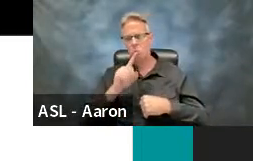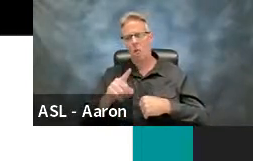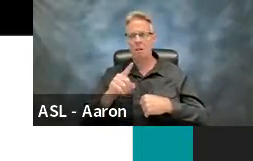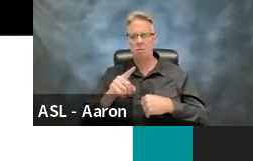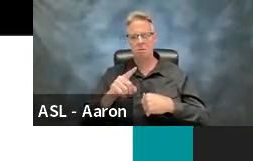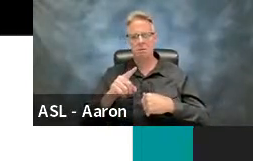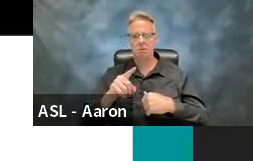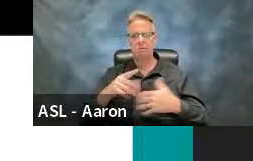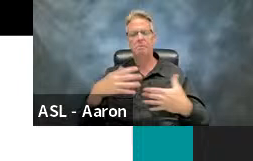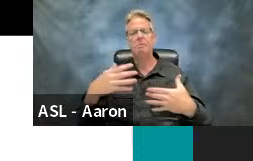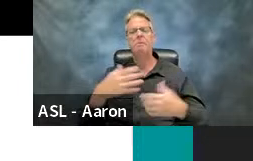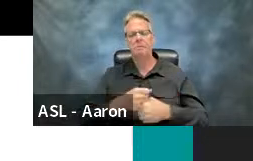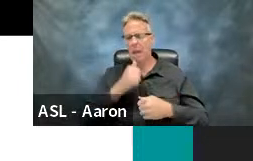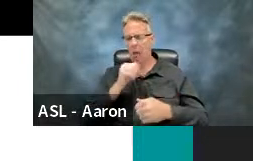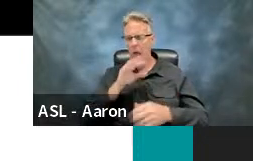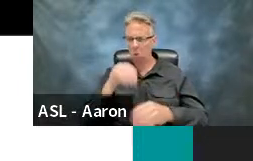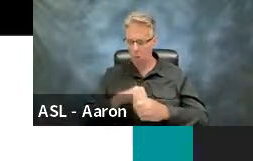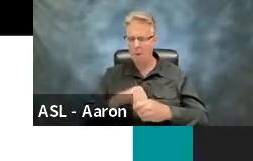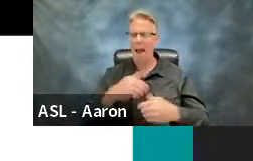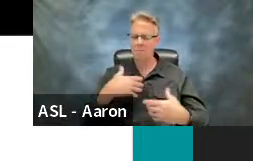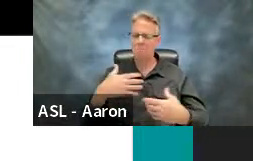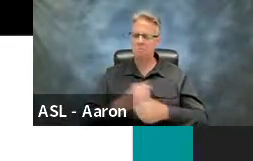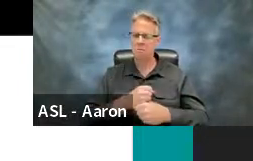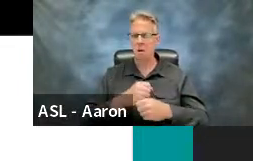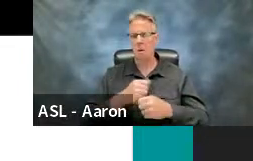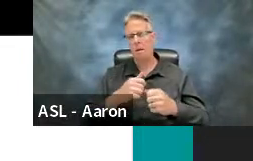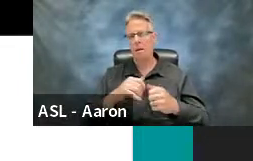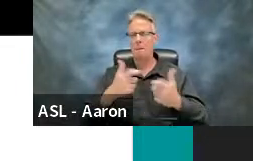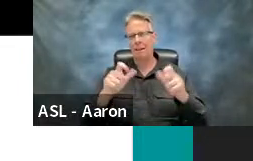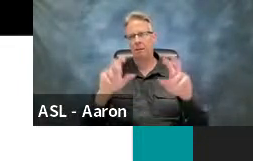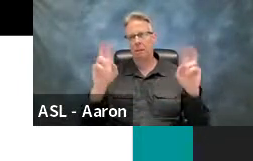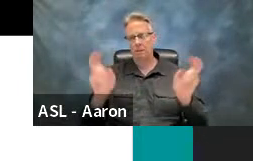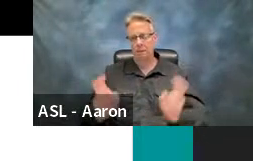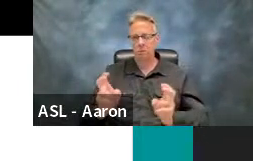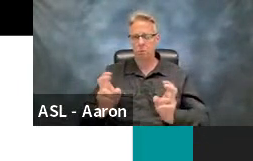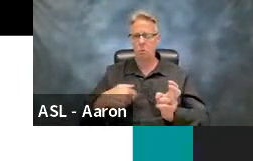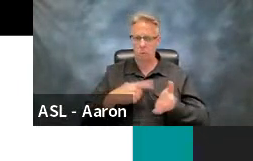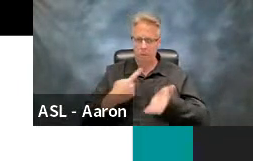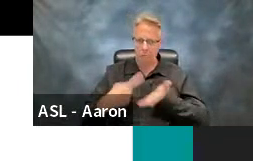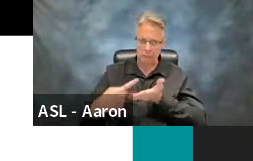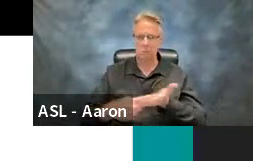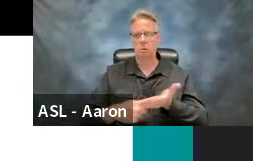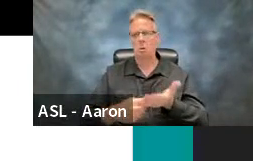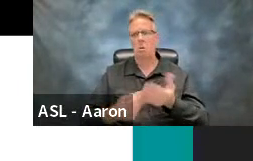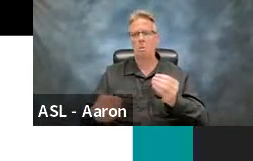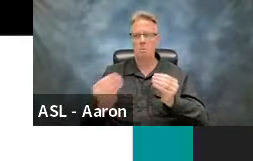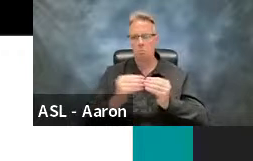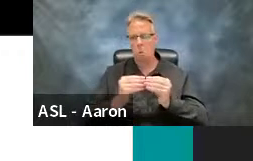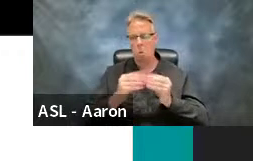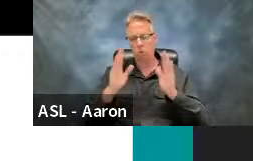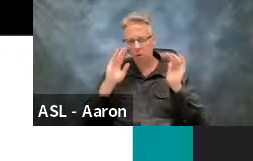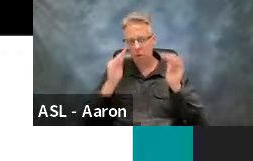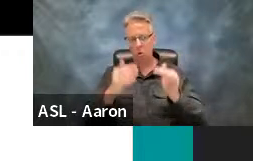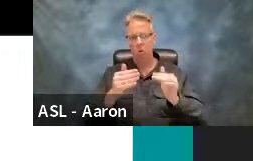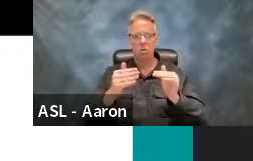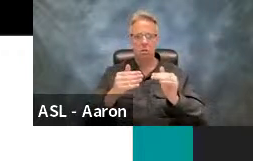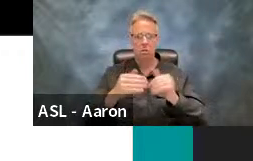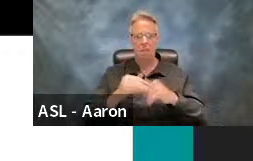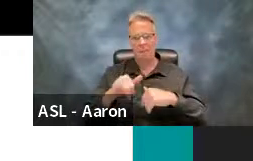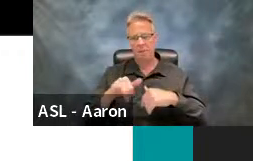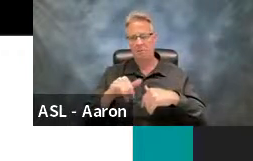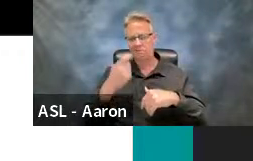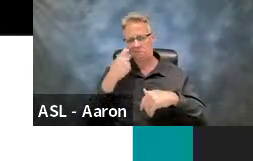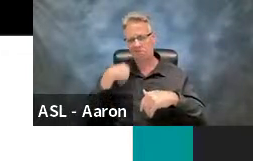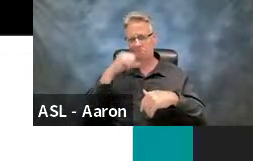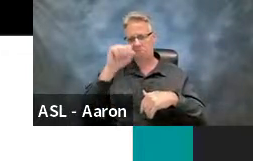a snapshot of the high level topics. We're certainly discussing and putting more into our work plan, but that's